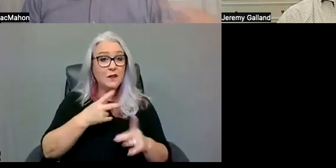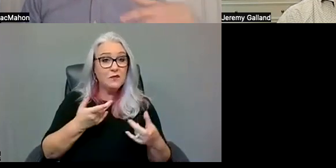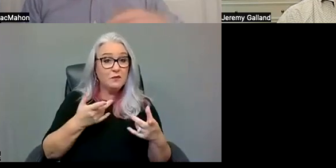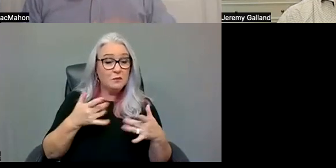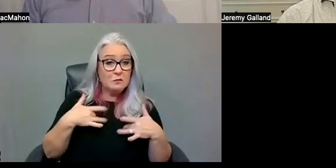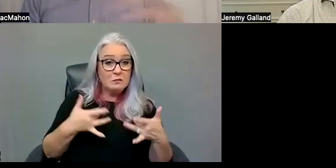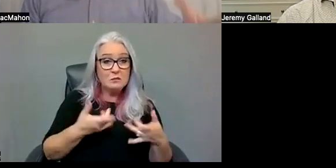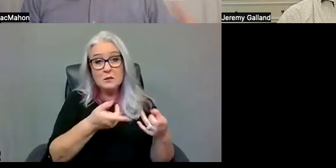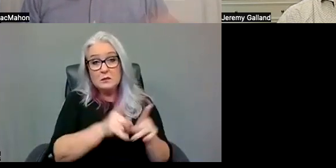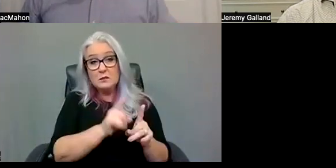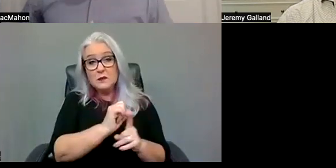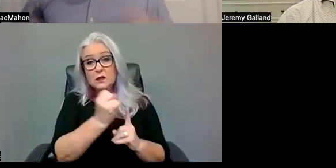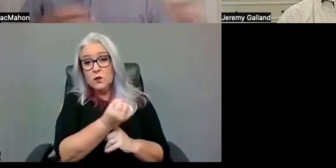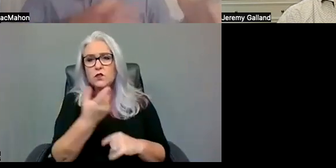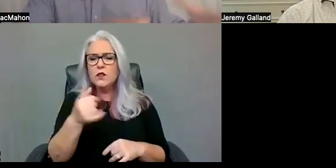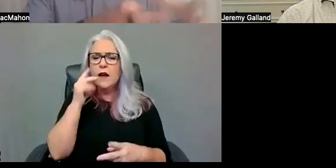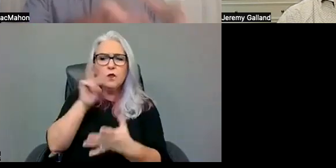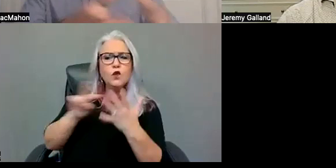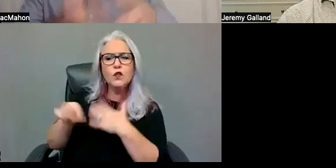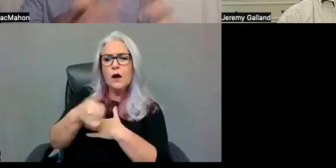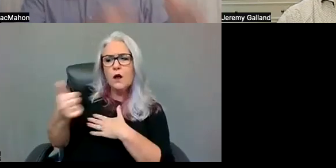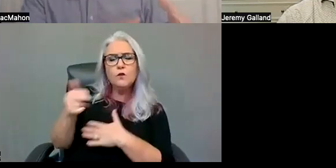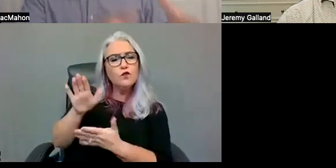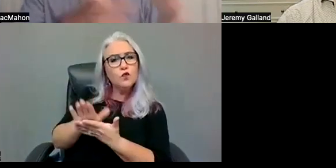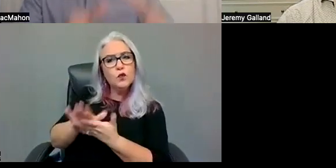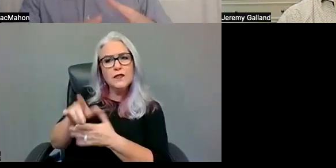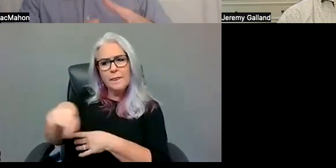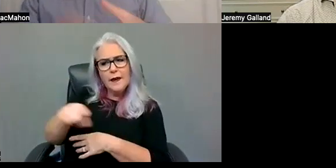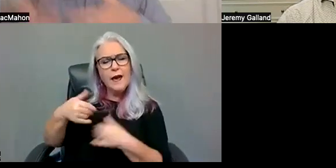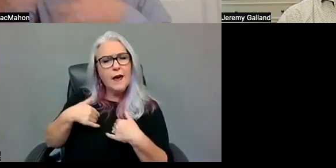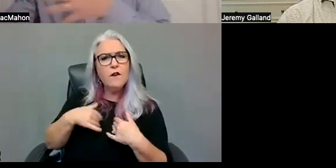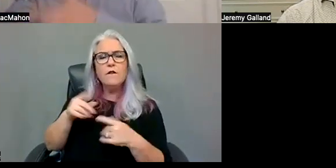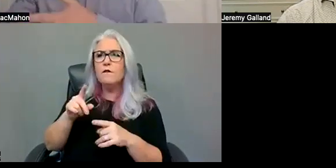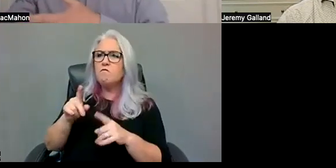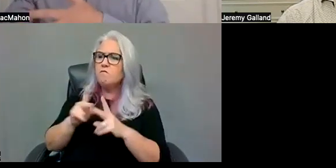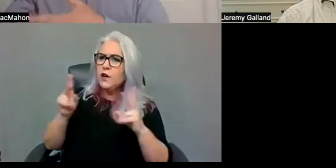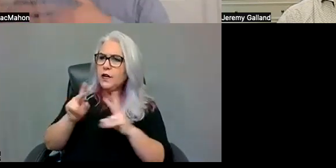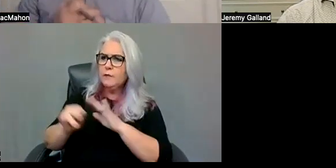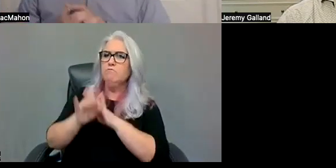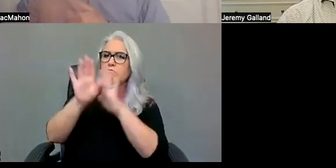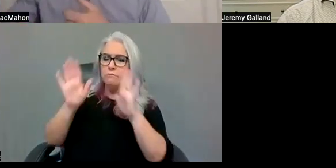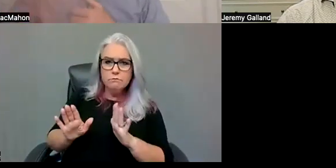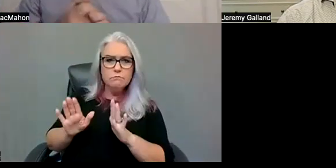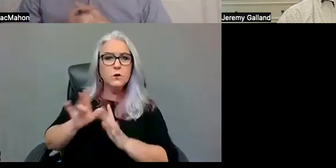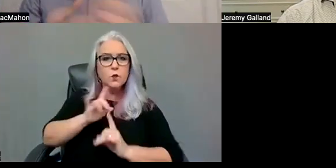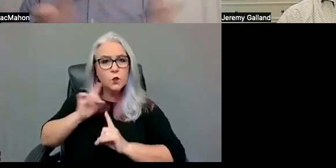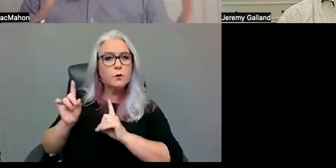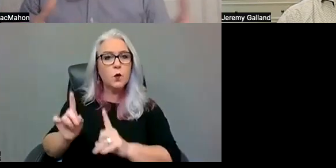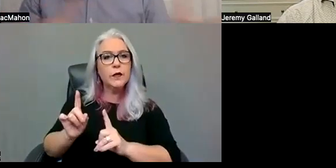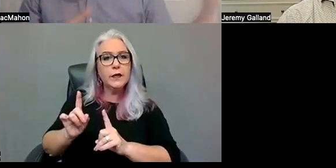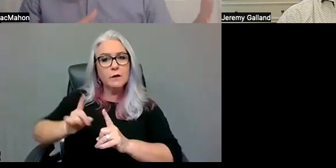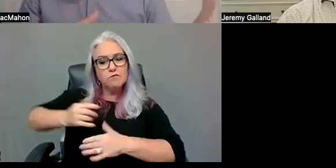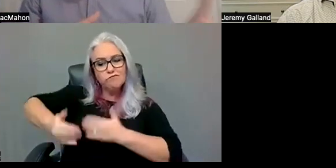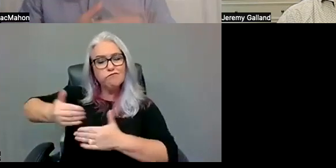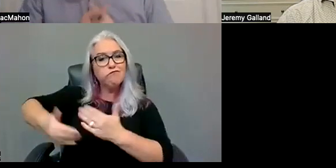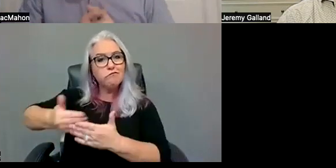Irvington schools, and then a couple of others, and they each seem to have pretty clear, defined reporting mechanisms on their sites.